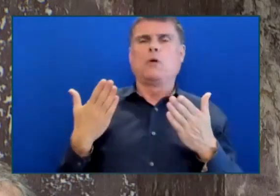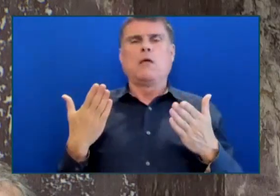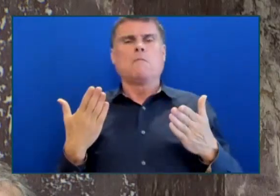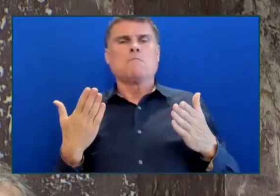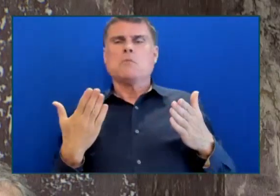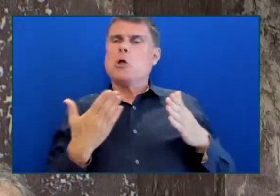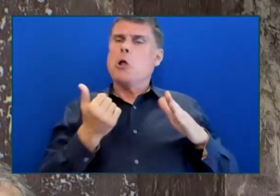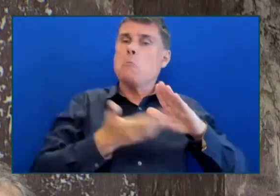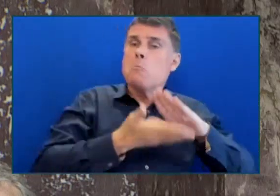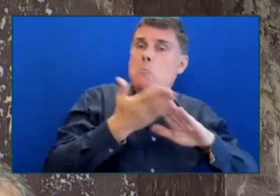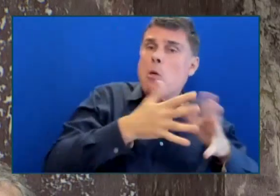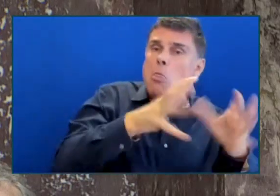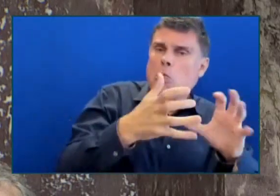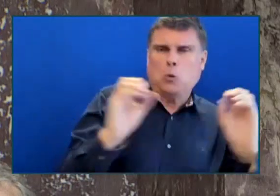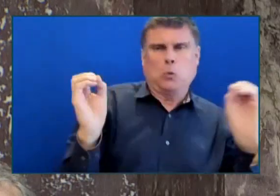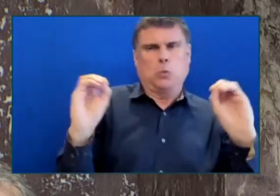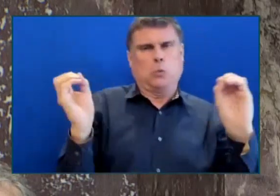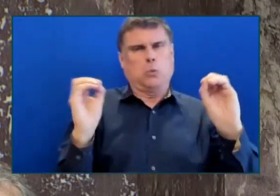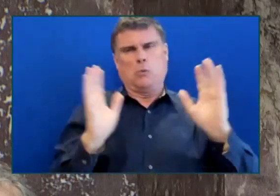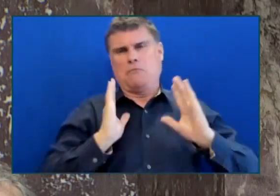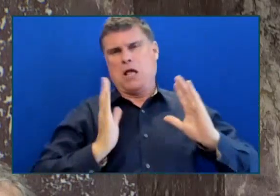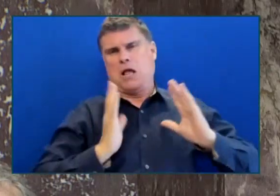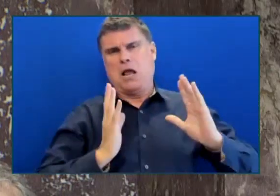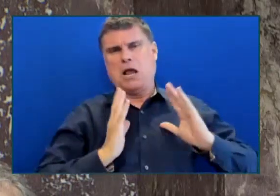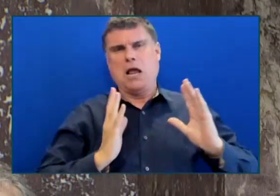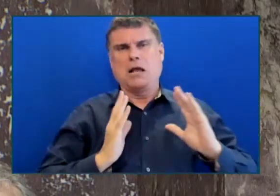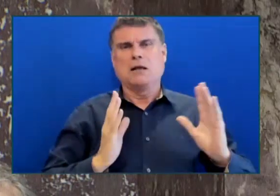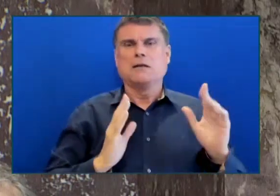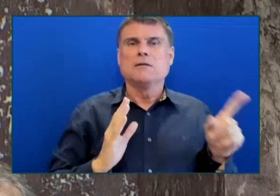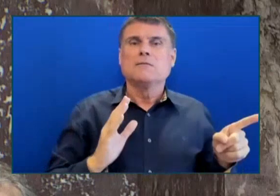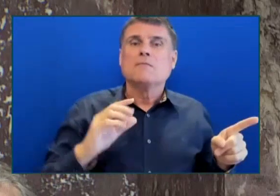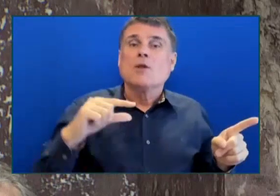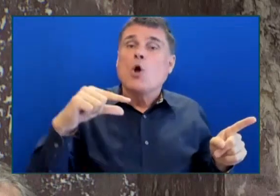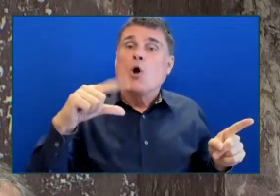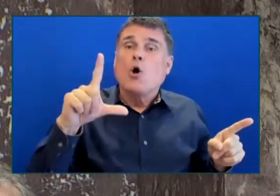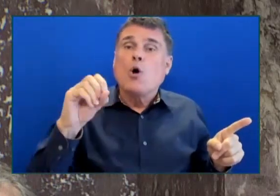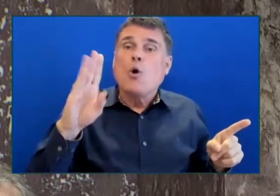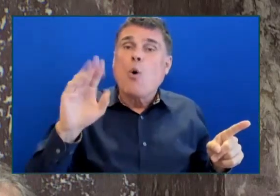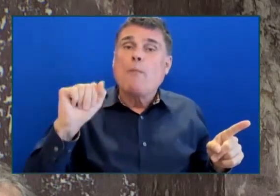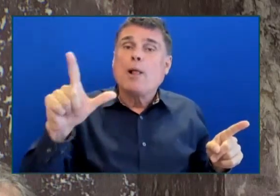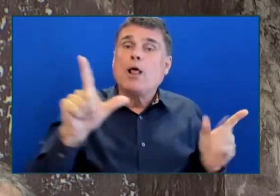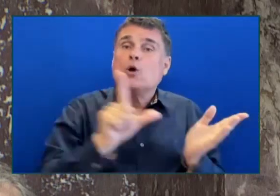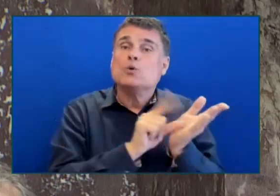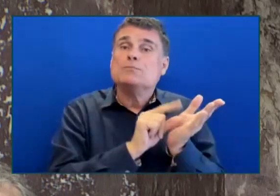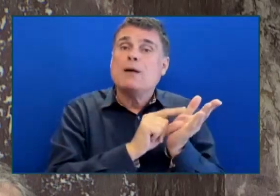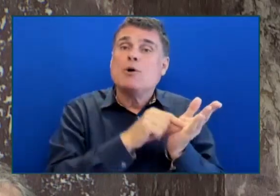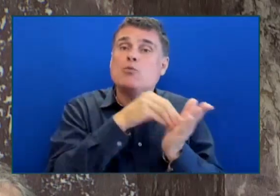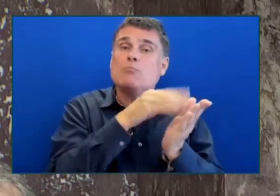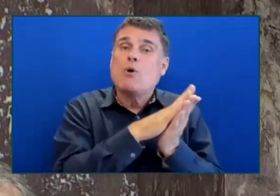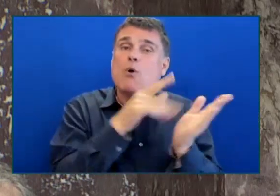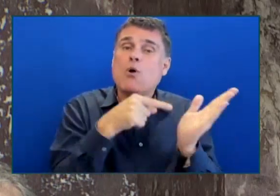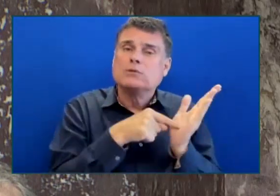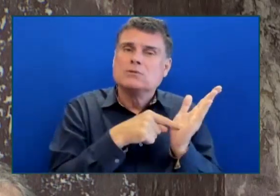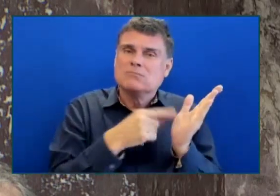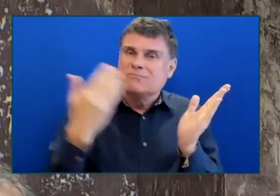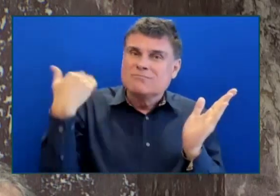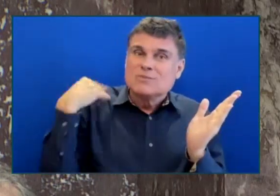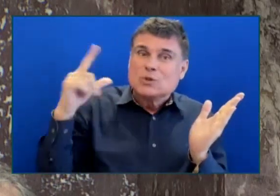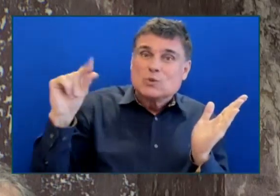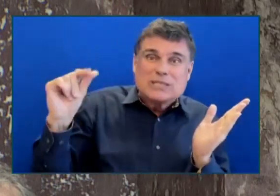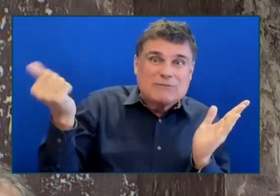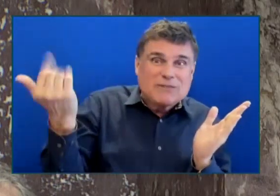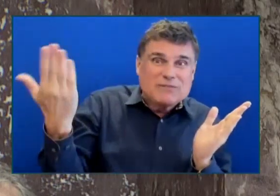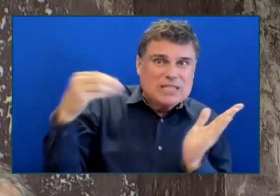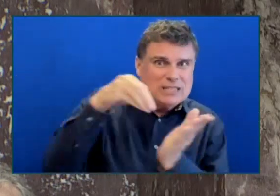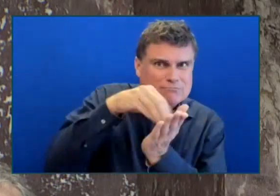reporting that in 2015 there was actually a note sent to the Chief of Staff for Rich